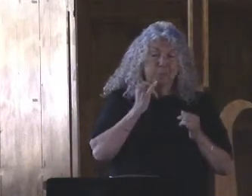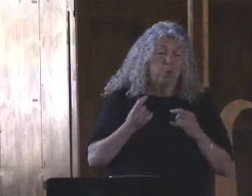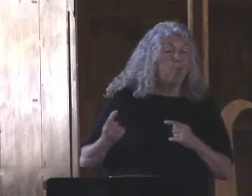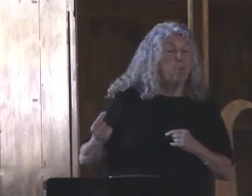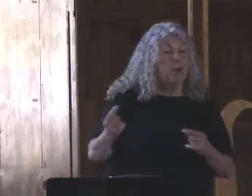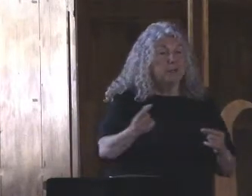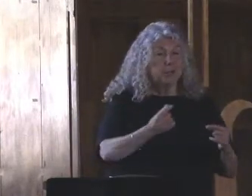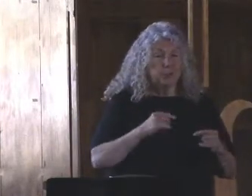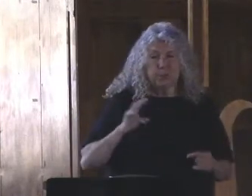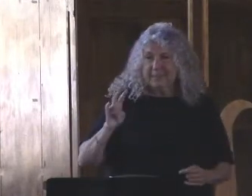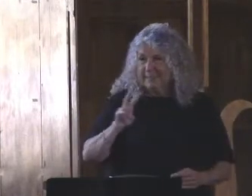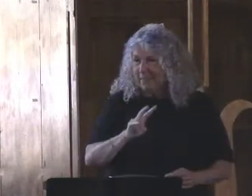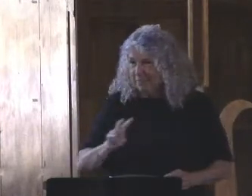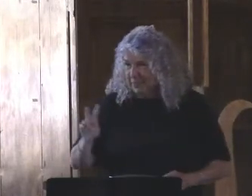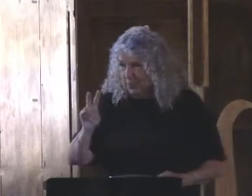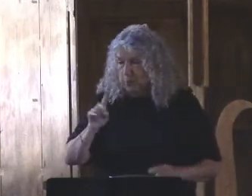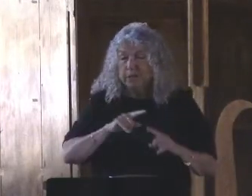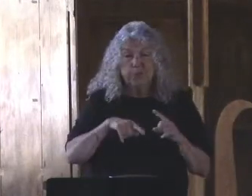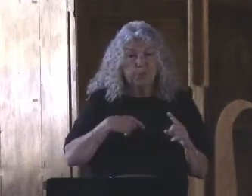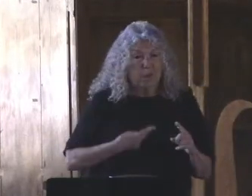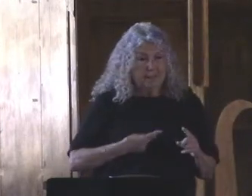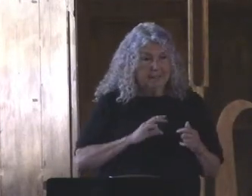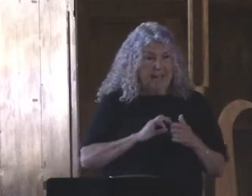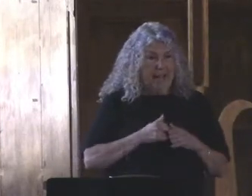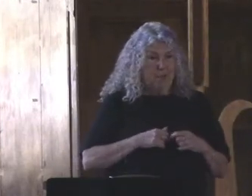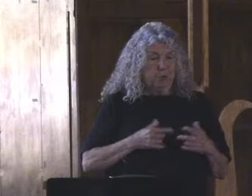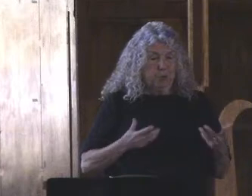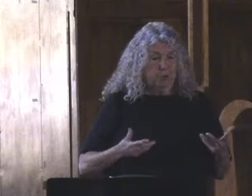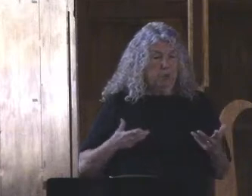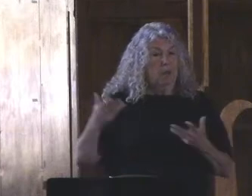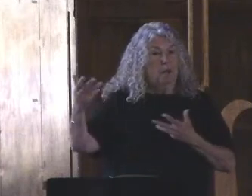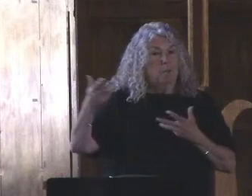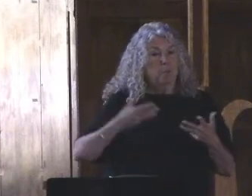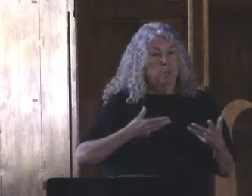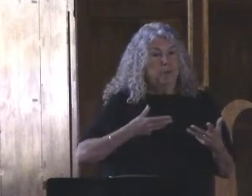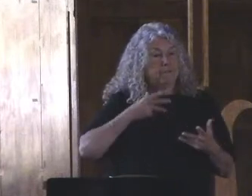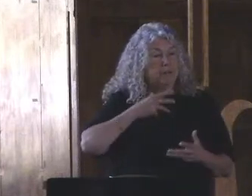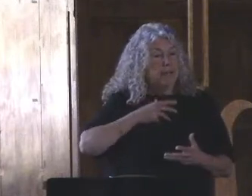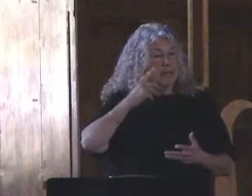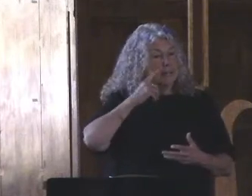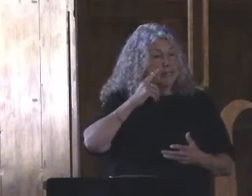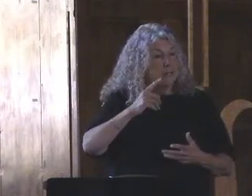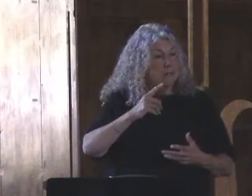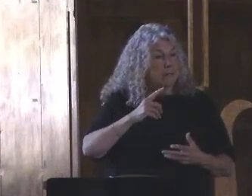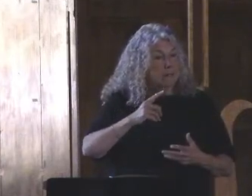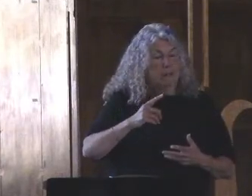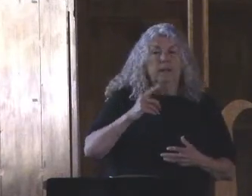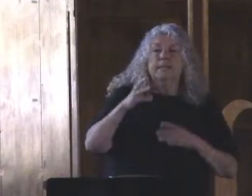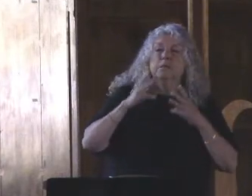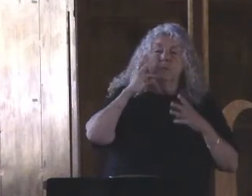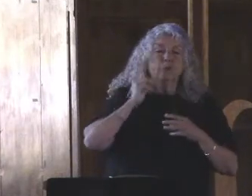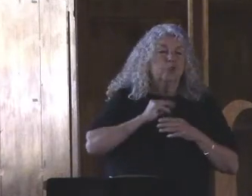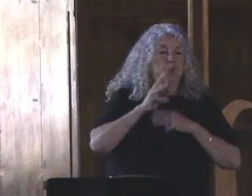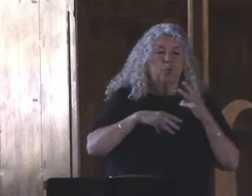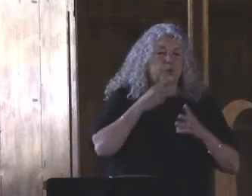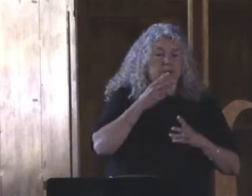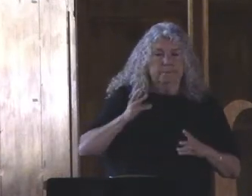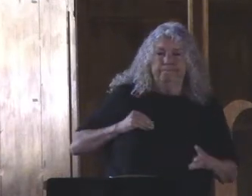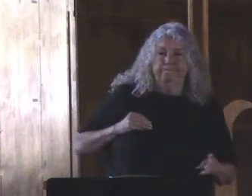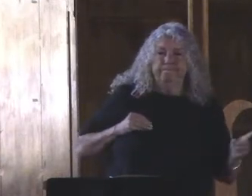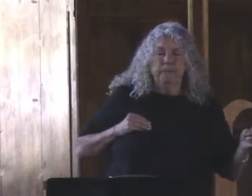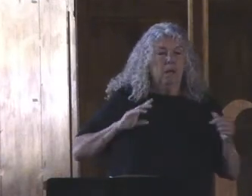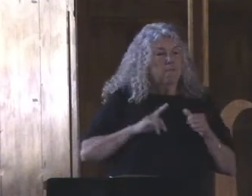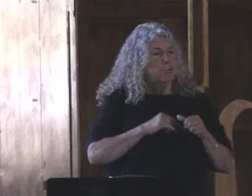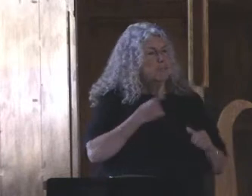instructions to the 72 and to us on how to bring his spirit to a world that isn't always receptive. So